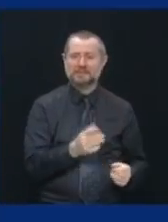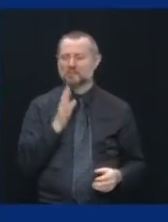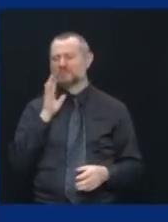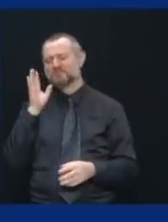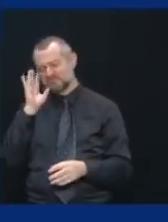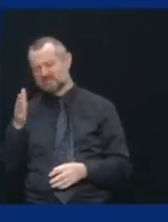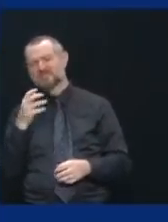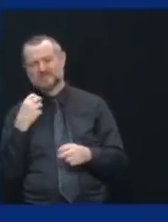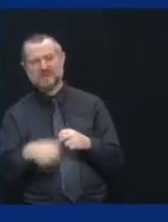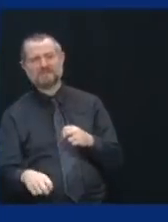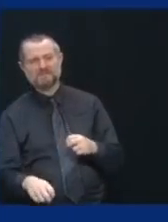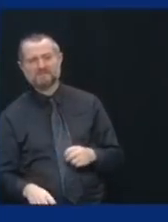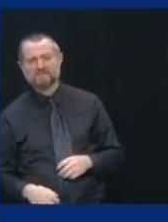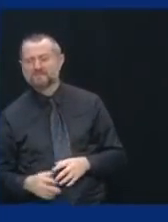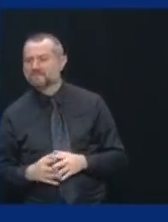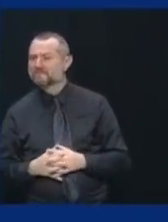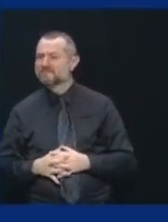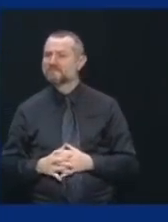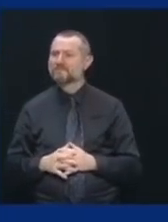here.